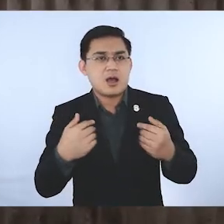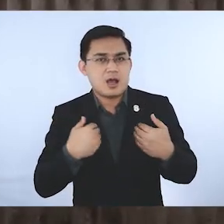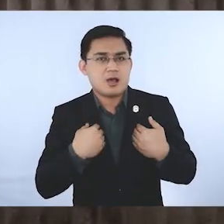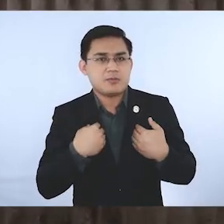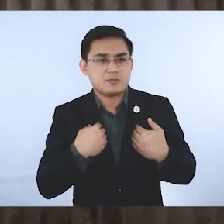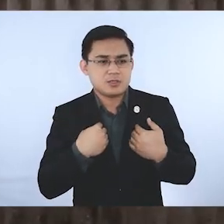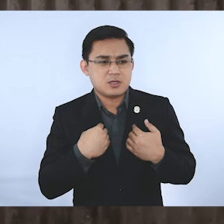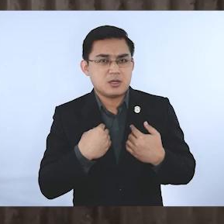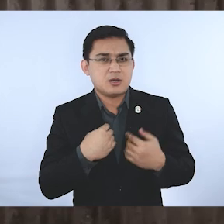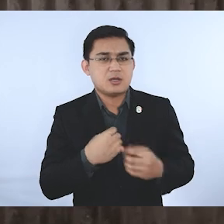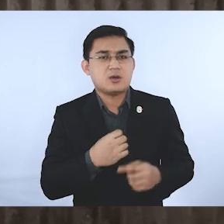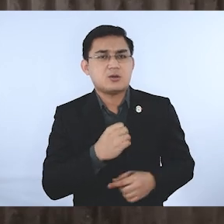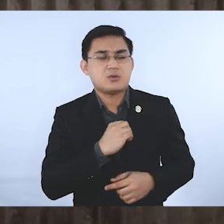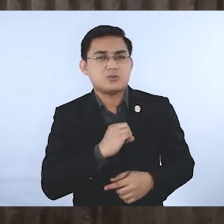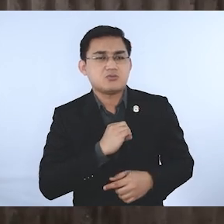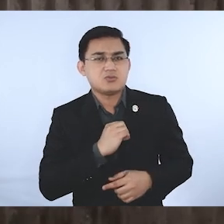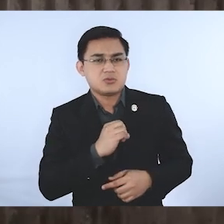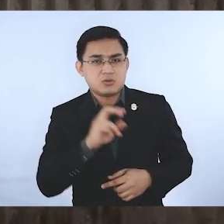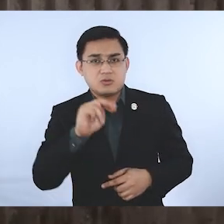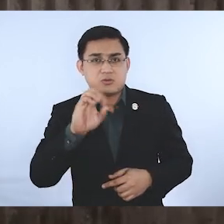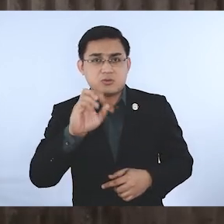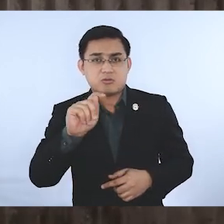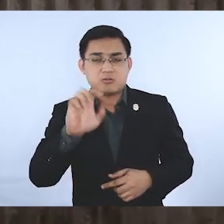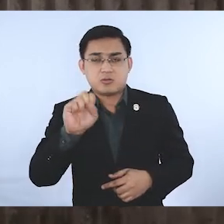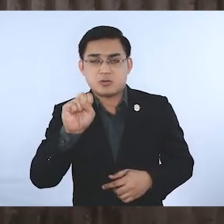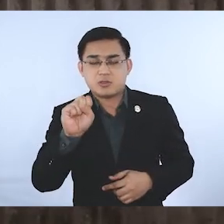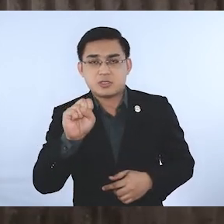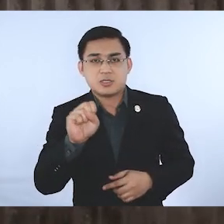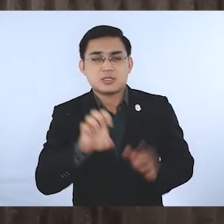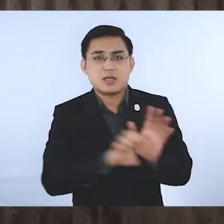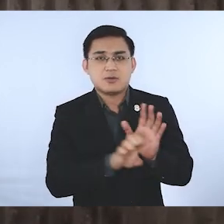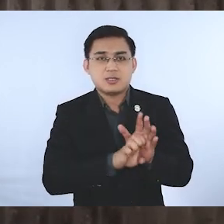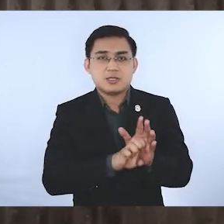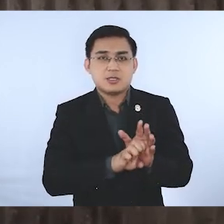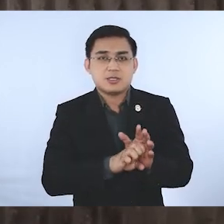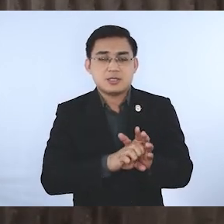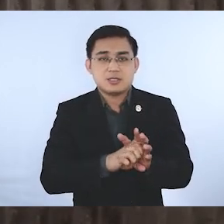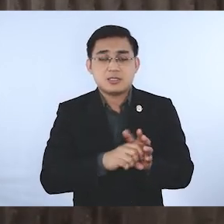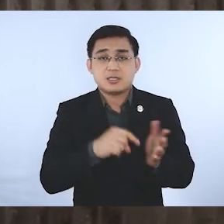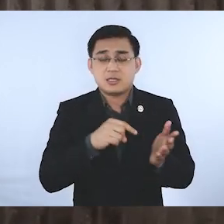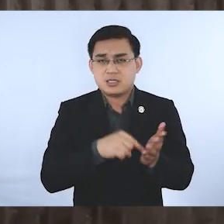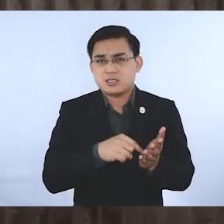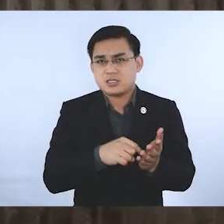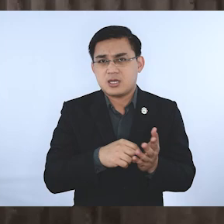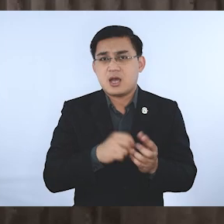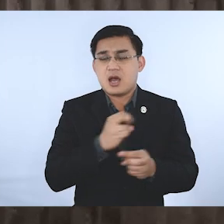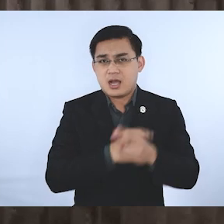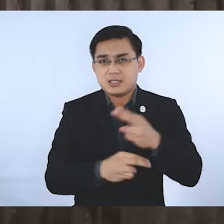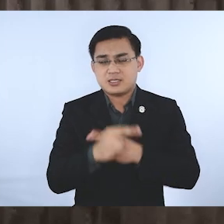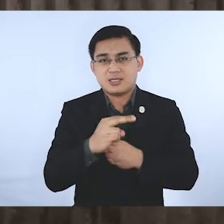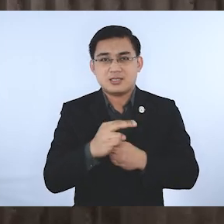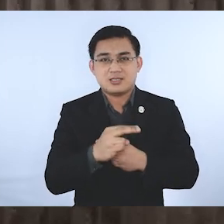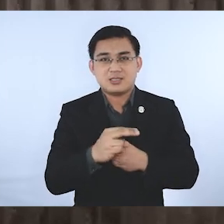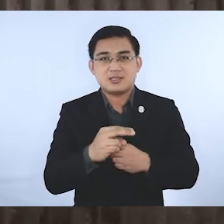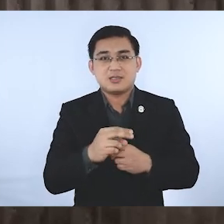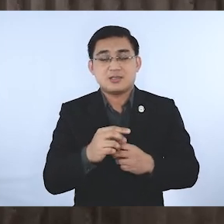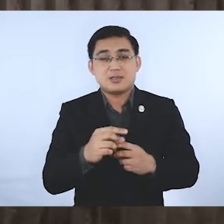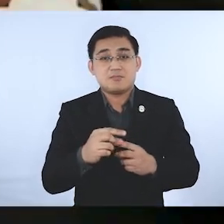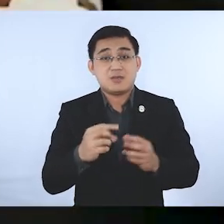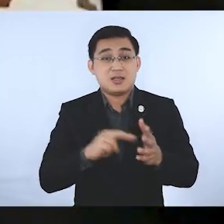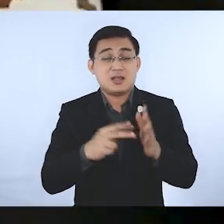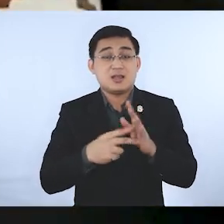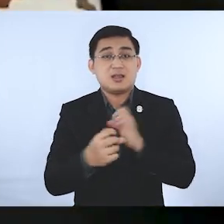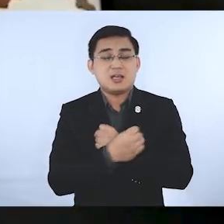have their own notes. For example, this hand sign is for the note La, which I find very